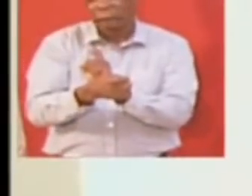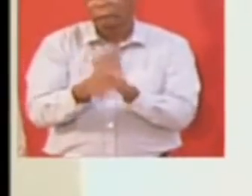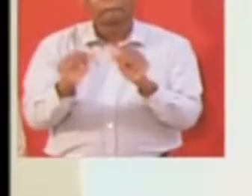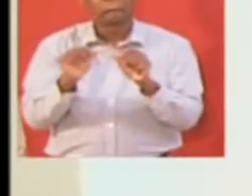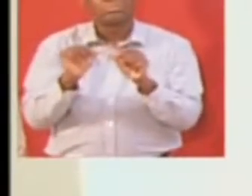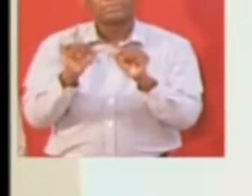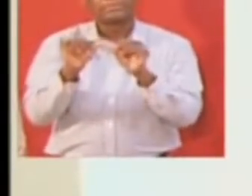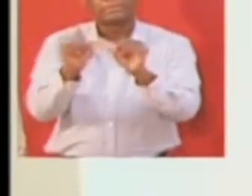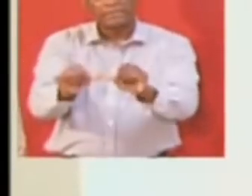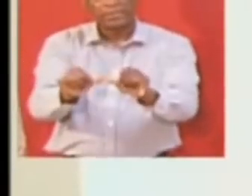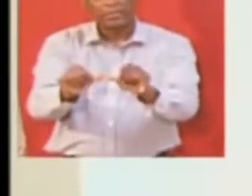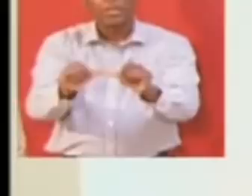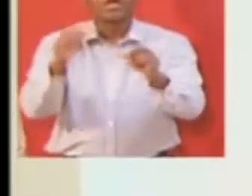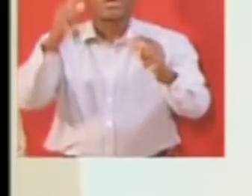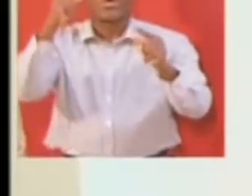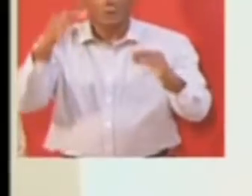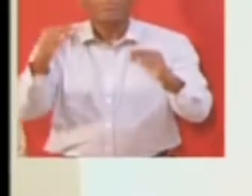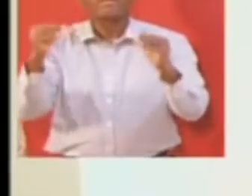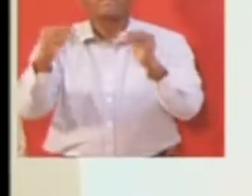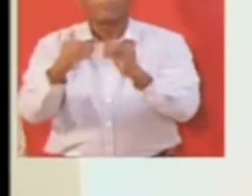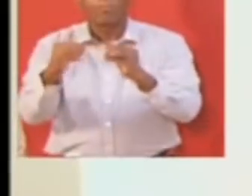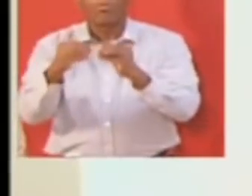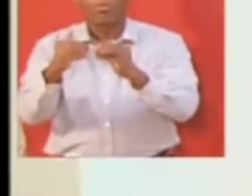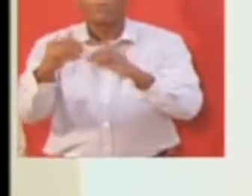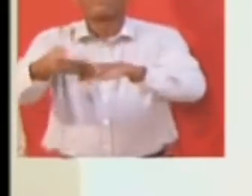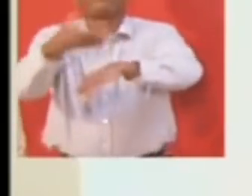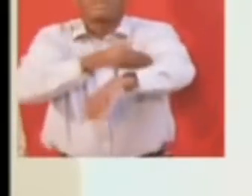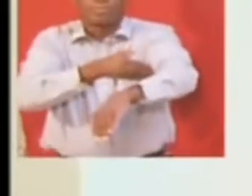the improvements that flow from that.